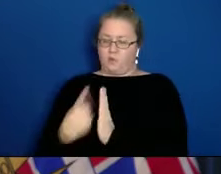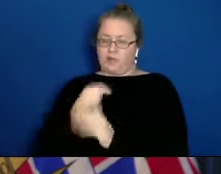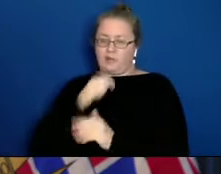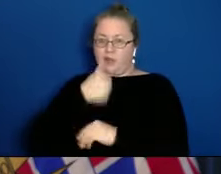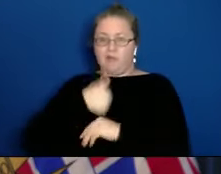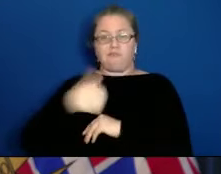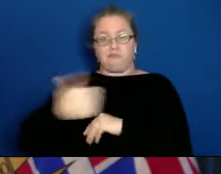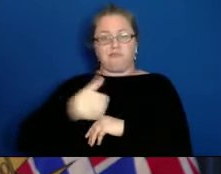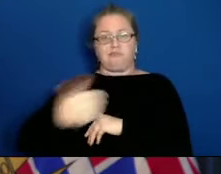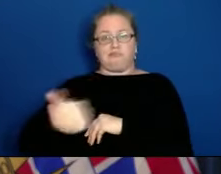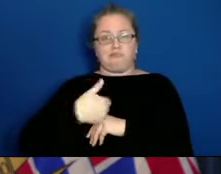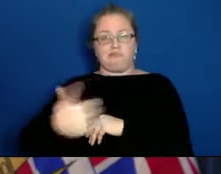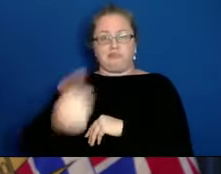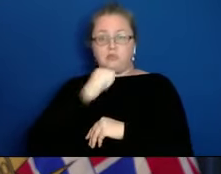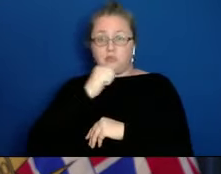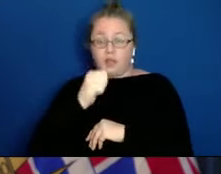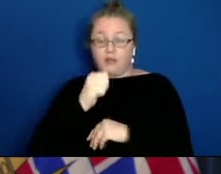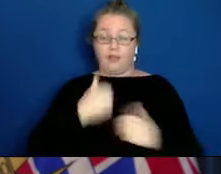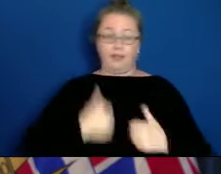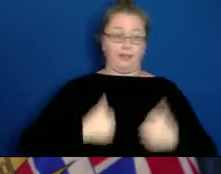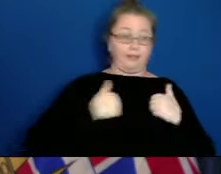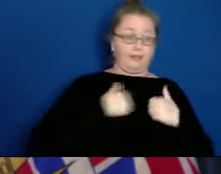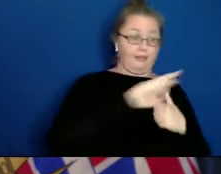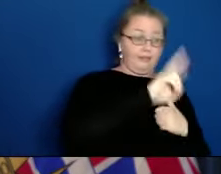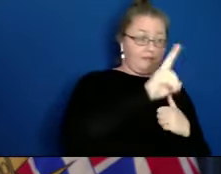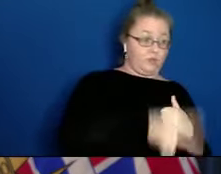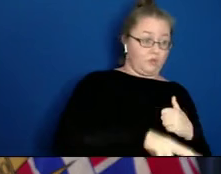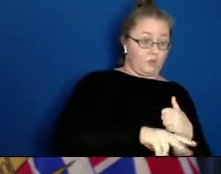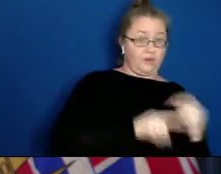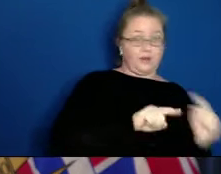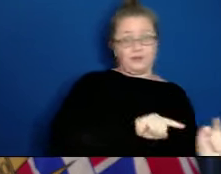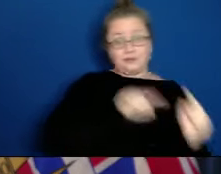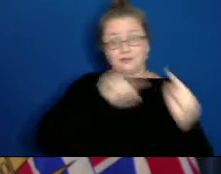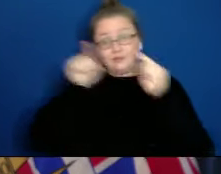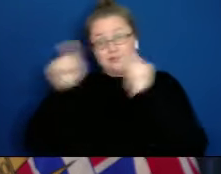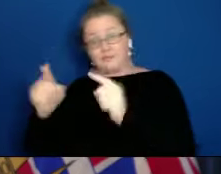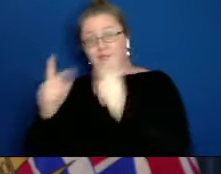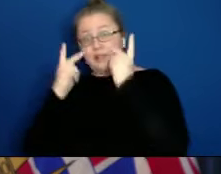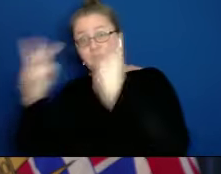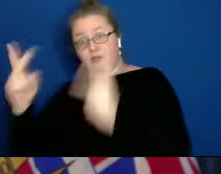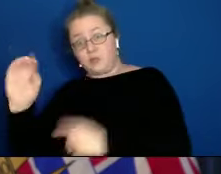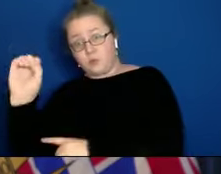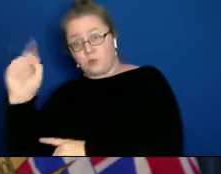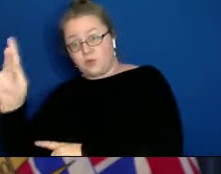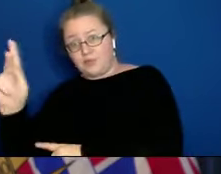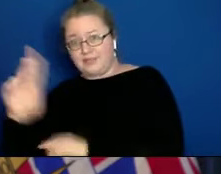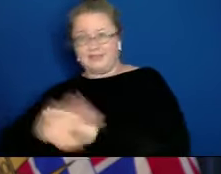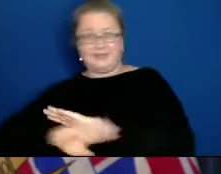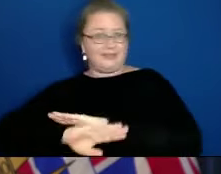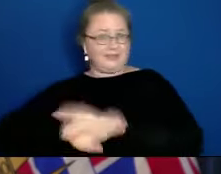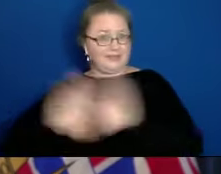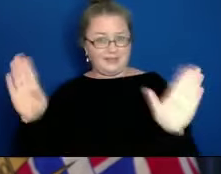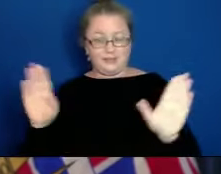this next short period of time. If you are thinking about skiing, go to a local mountain.